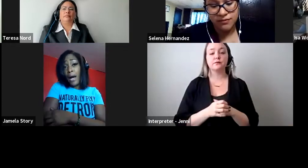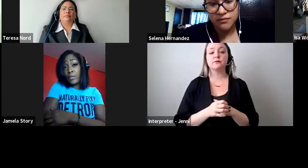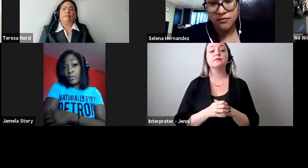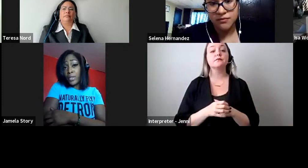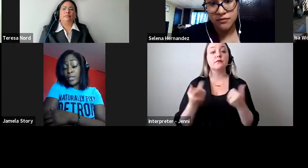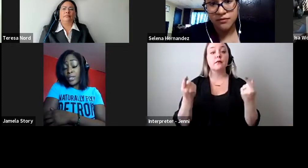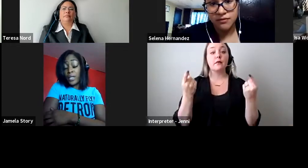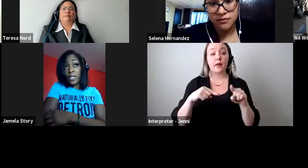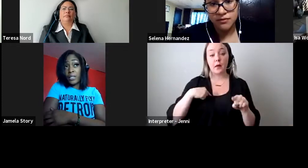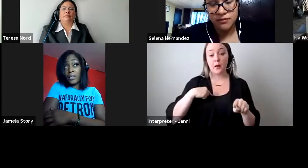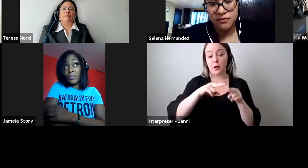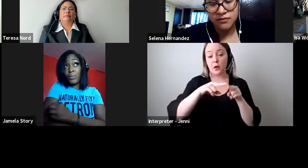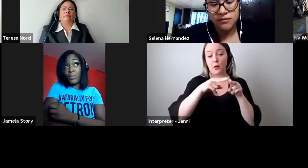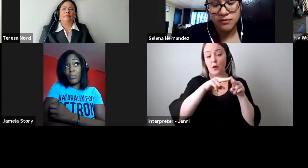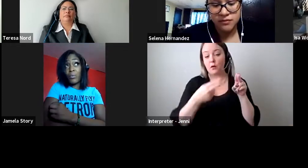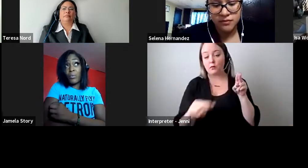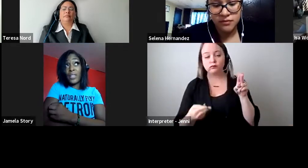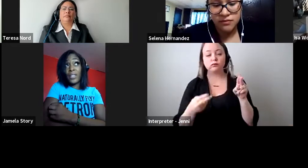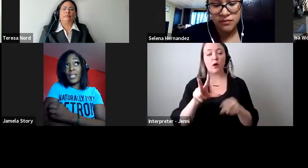30 pounds